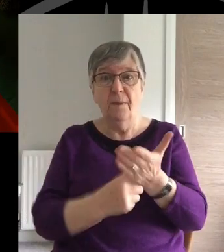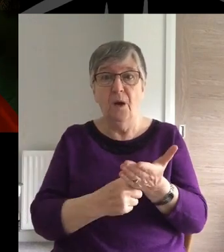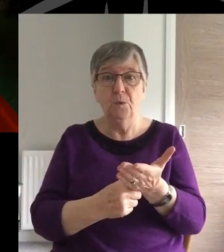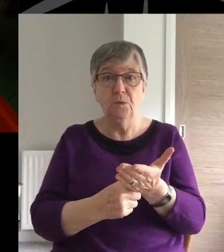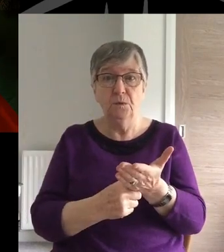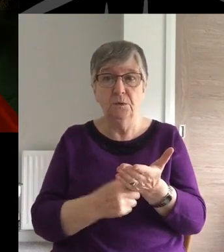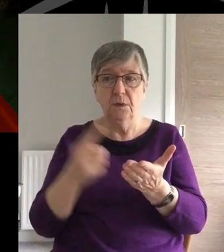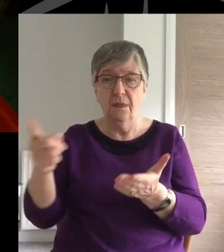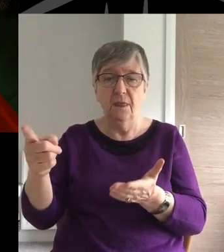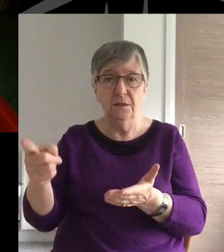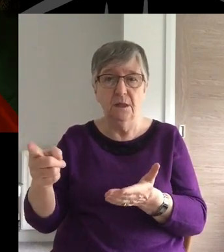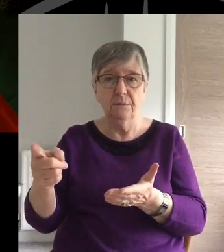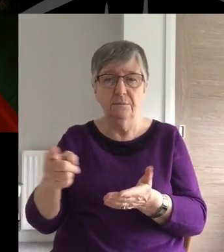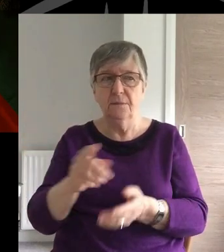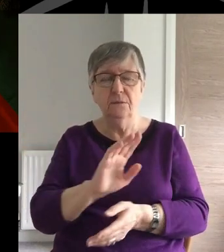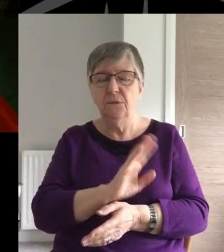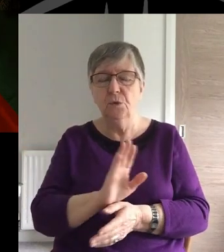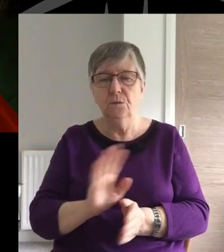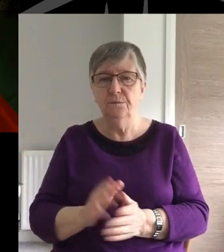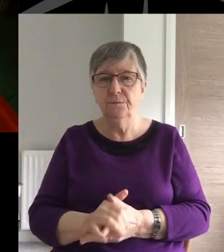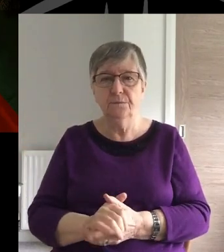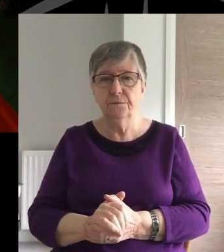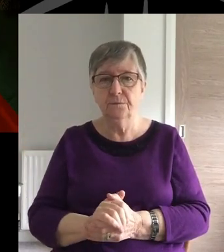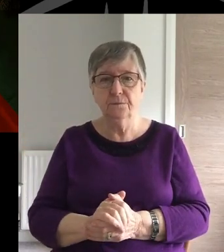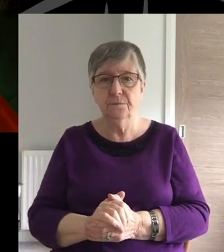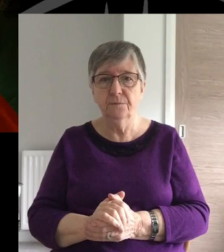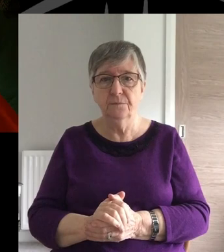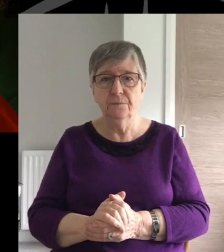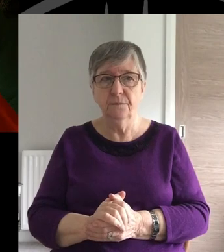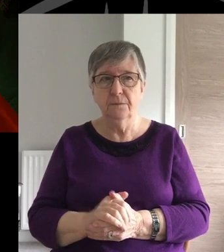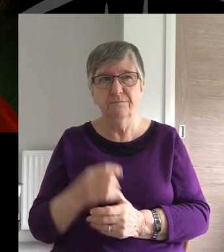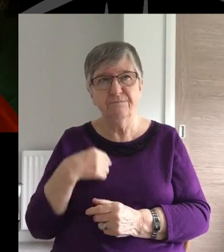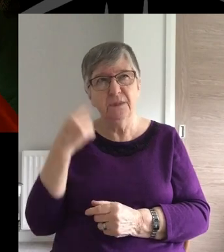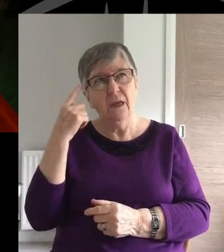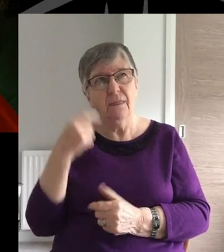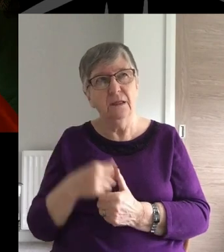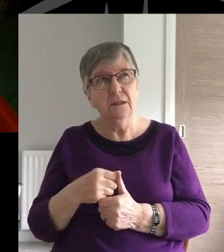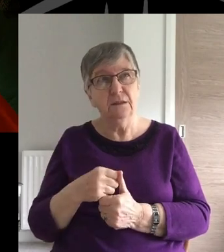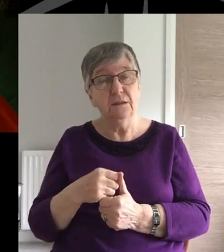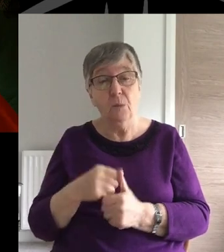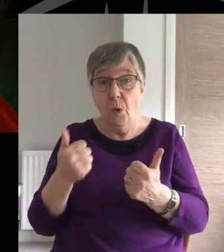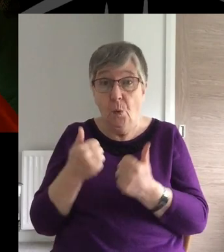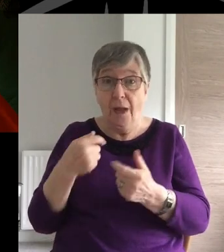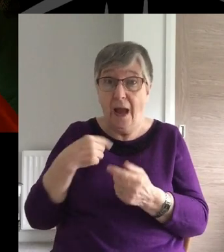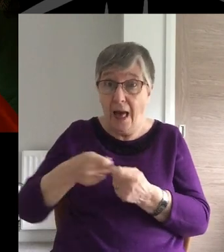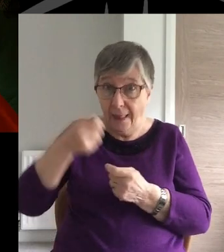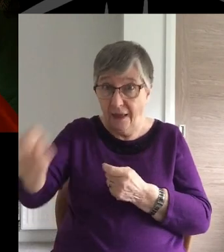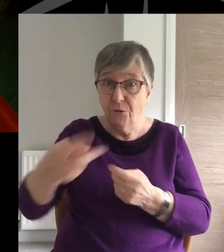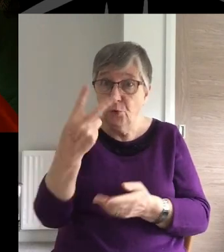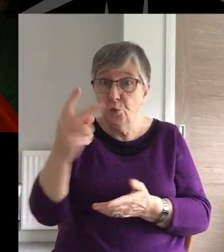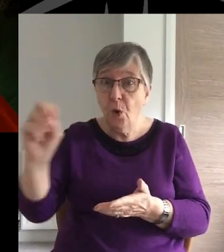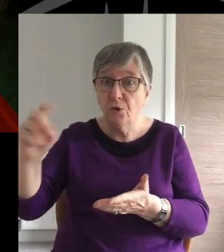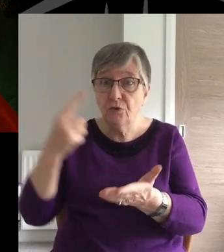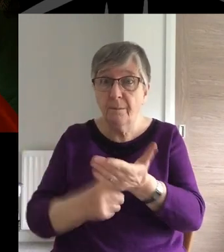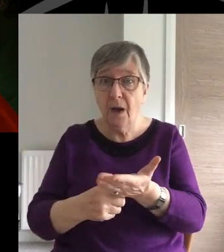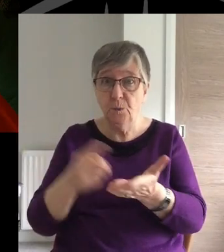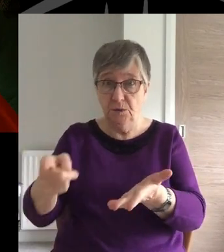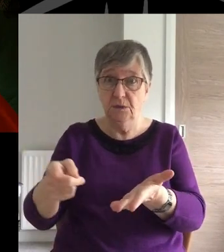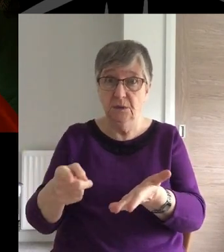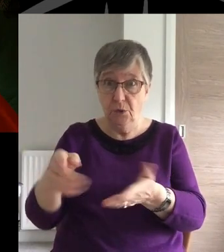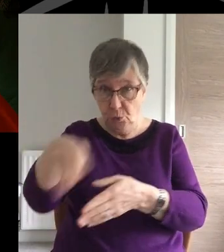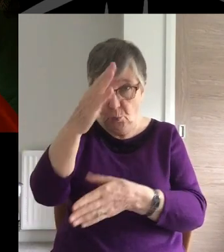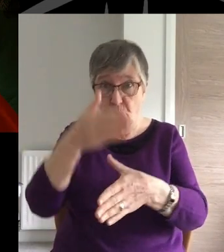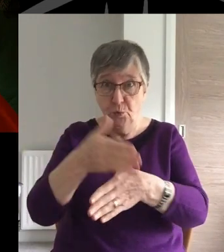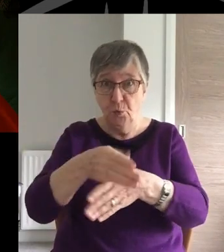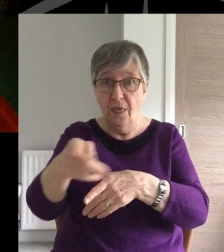tempted. But they say, no, not going to do that. I think about it a bit more and I say, okay, I'll give you 200 quid.